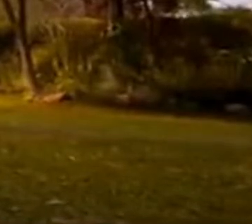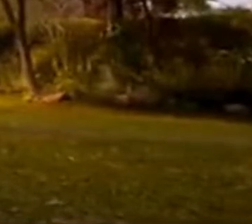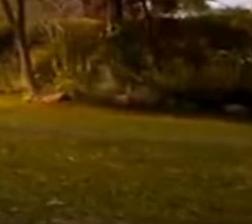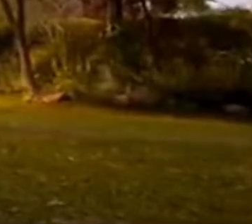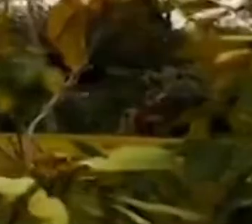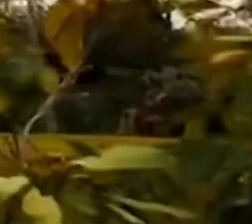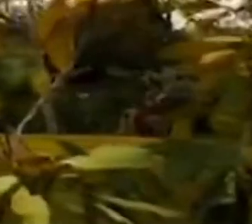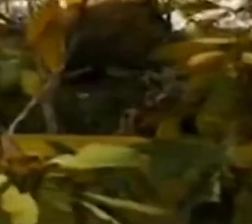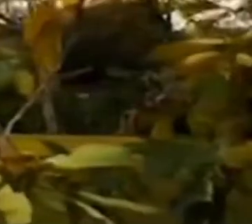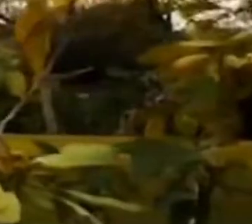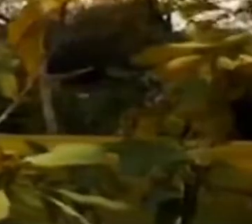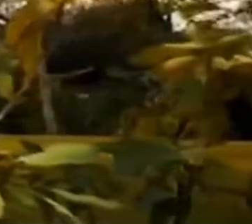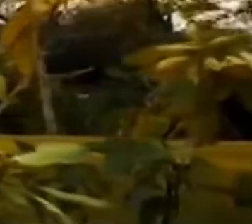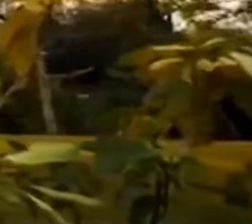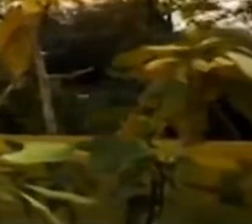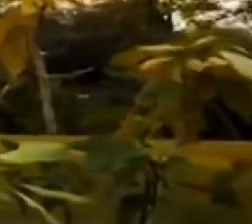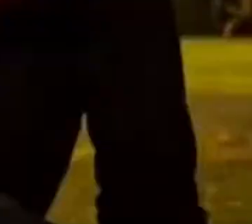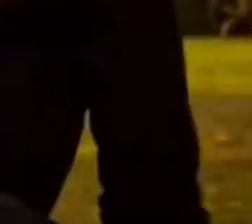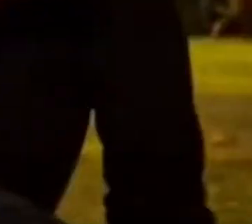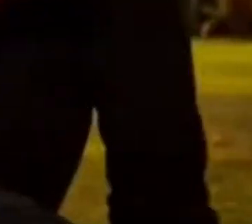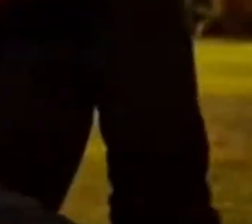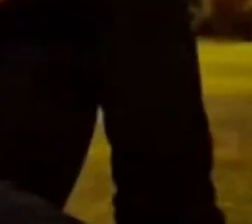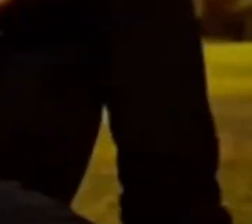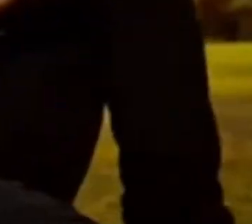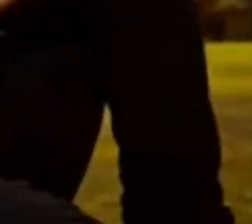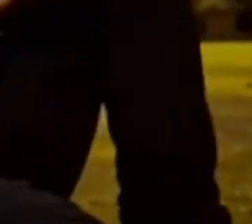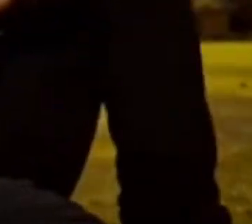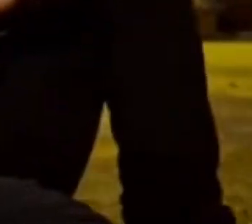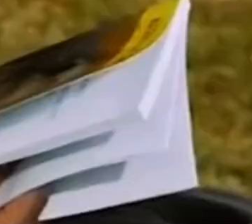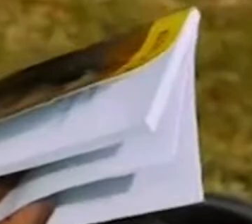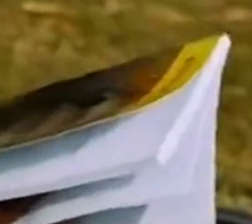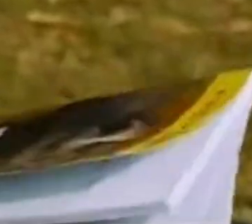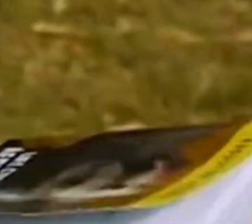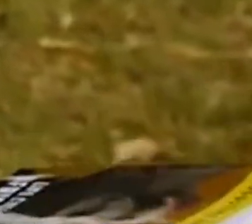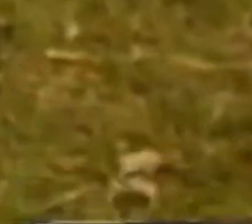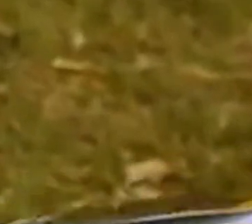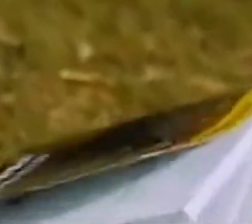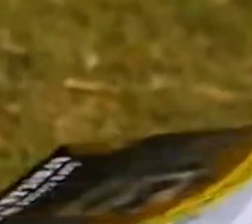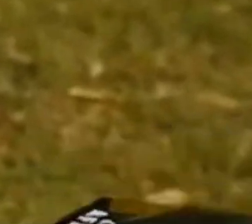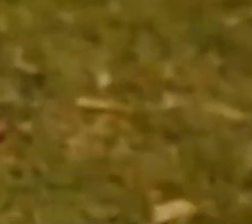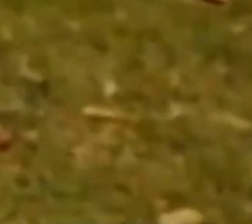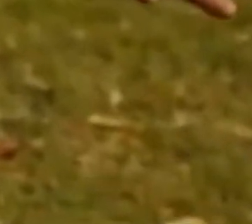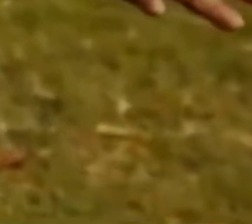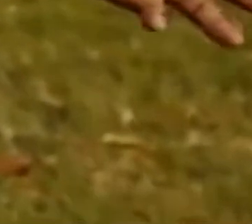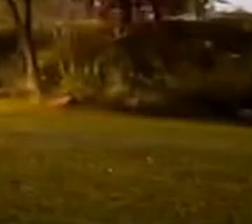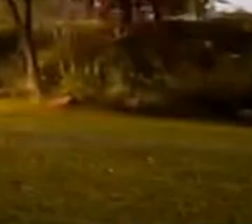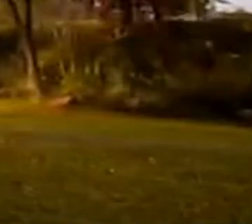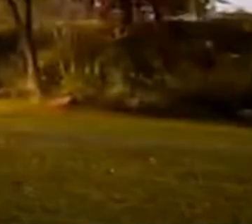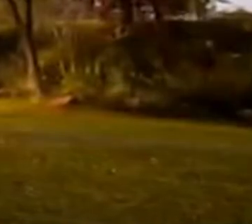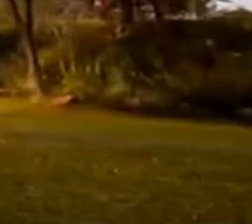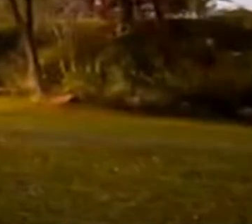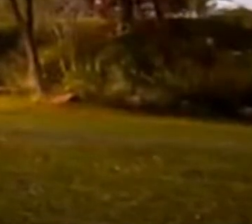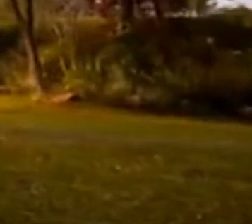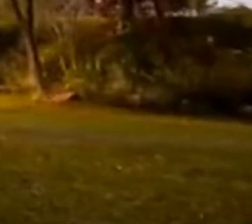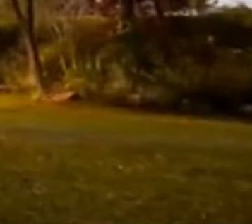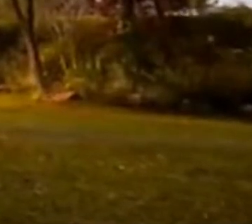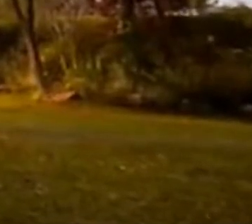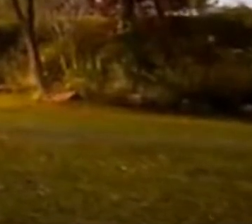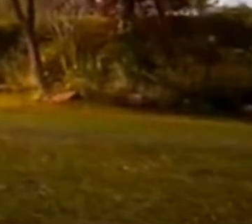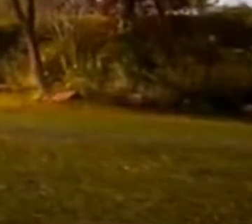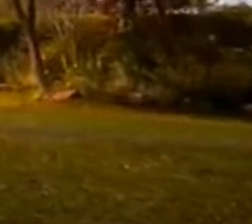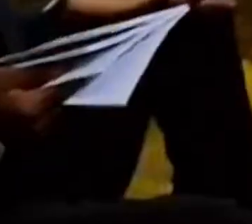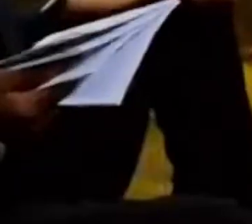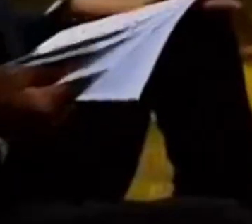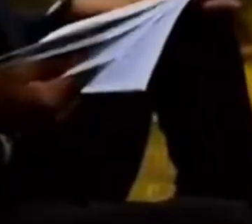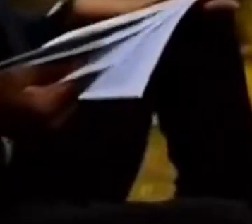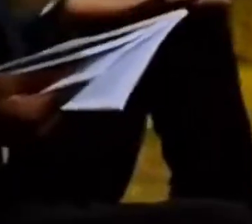Katakti mwade organize the fintunga tafya shupa, that's why. Na forever lesa na ifota mila kuluisa. Atime #1 song ateche better nafa.